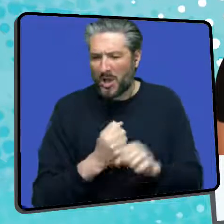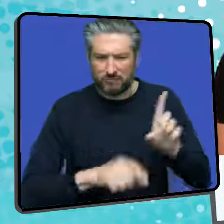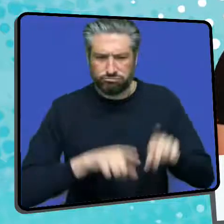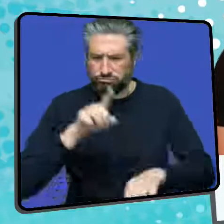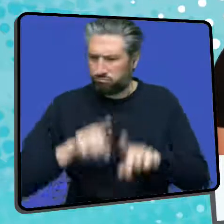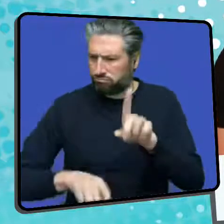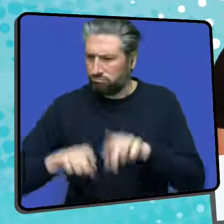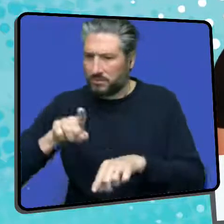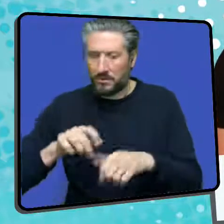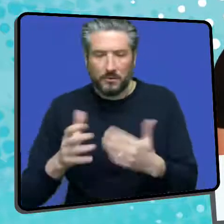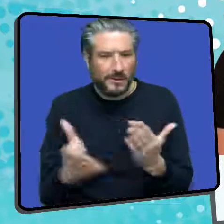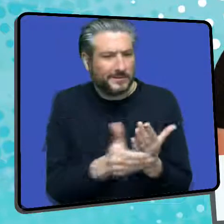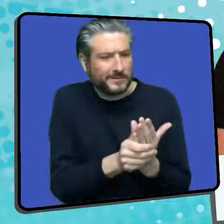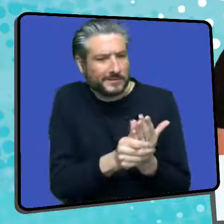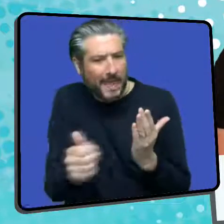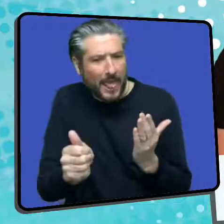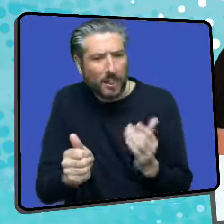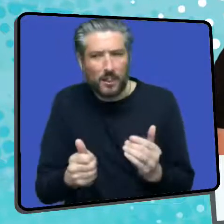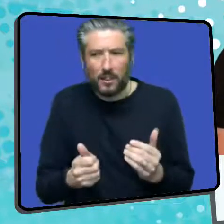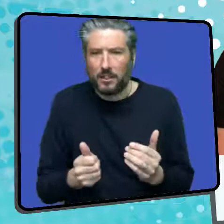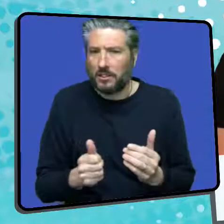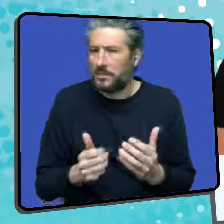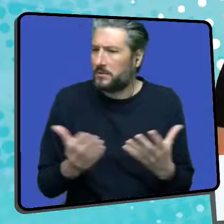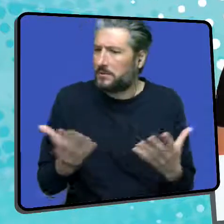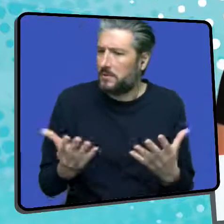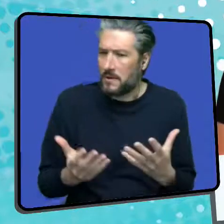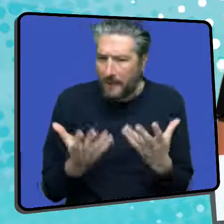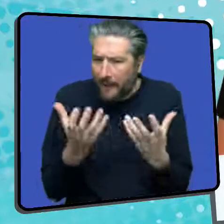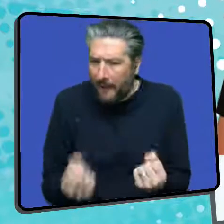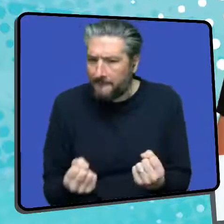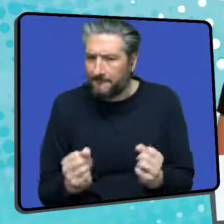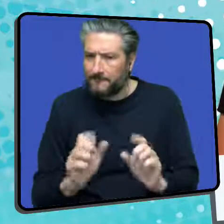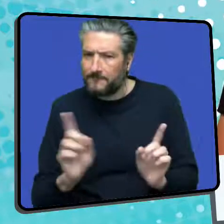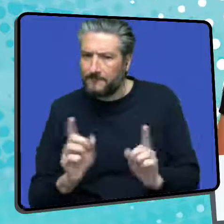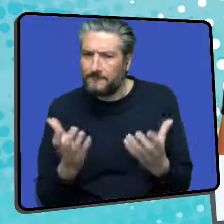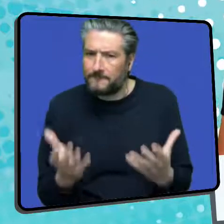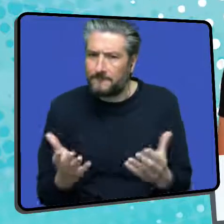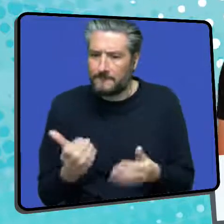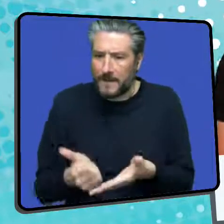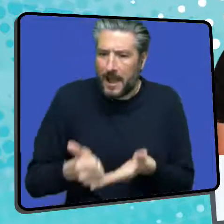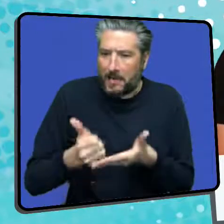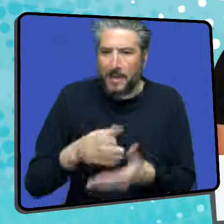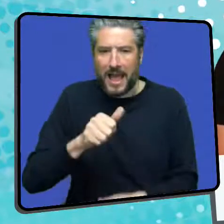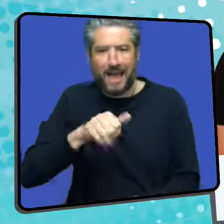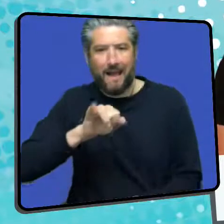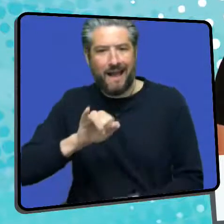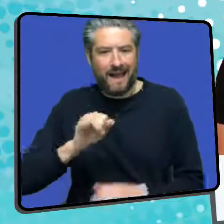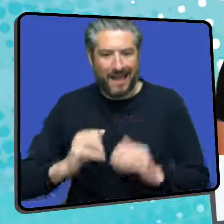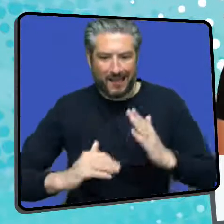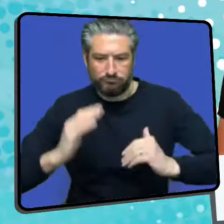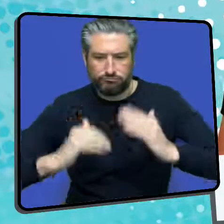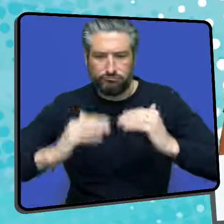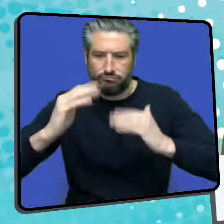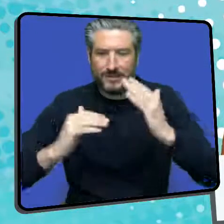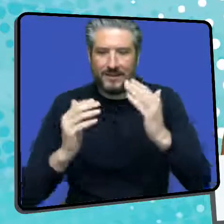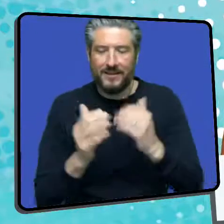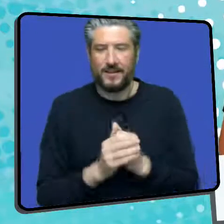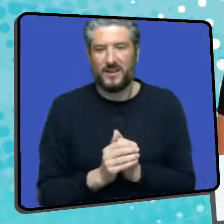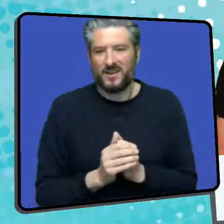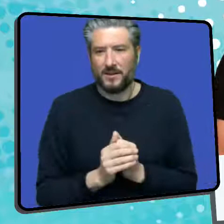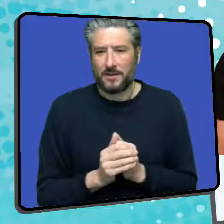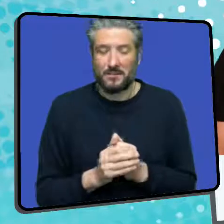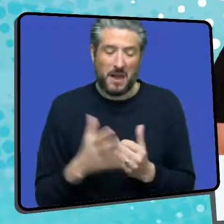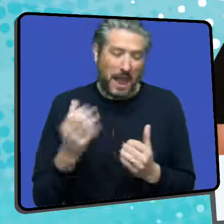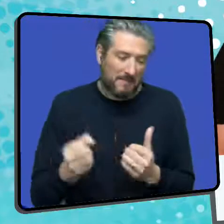when you're building an AI solution. And I think that is from actually, it starts all with pre sales, maybe